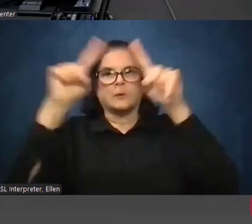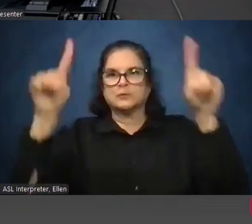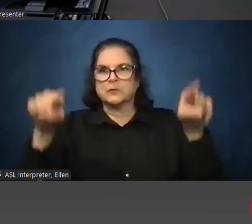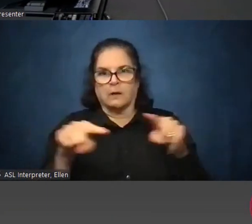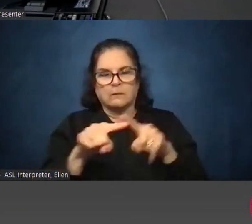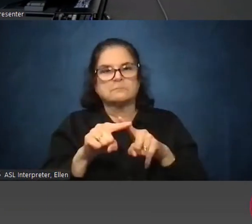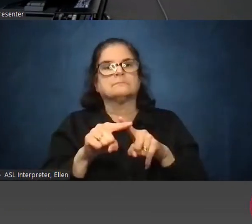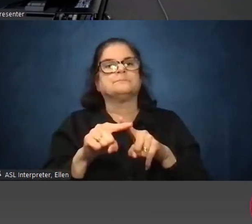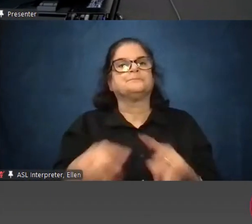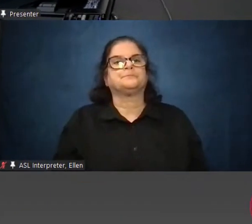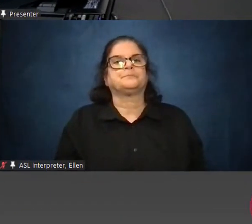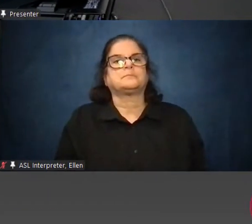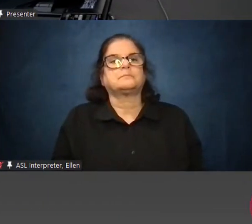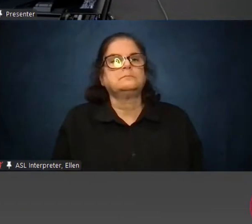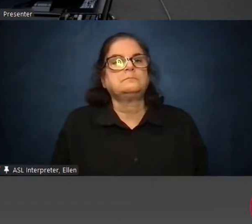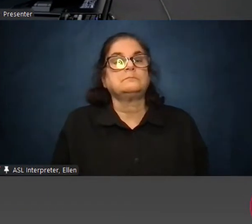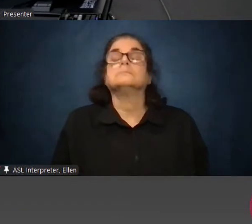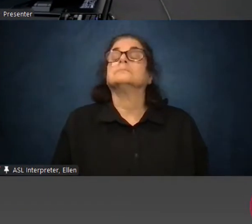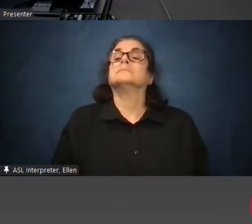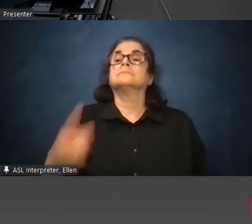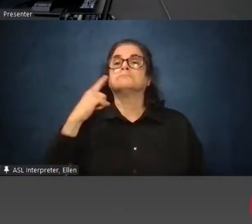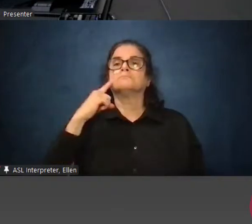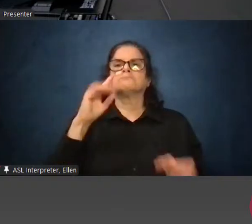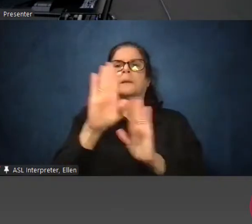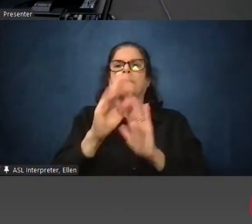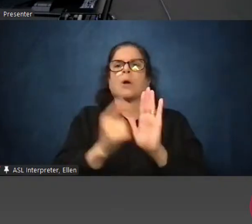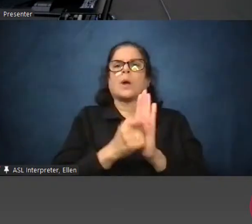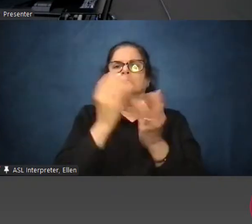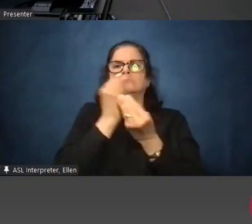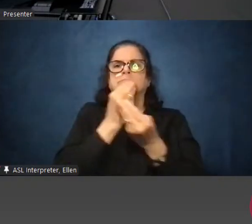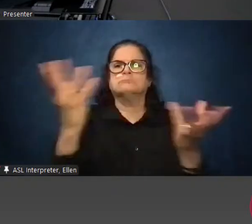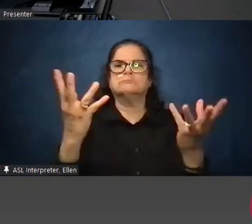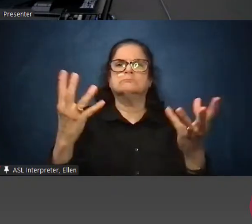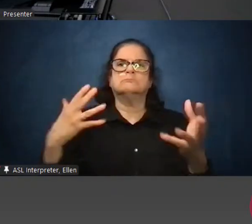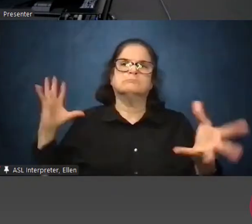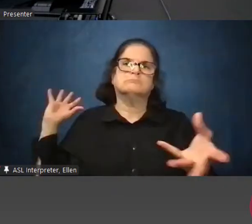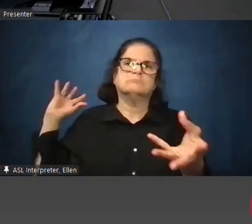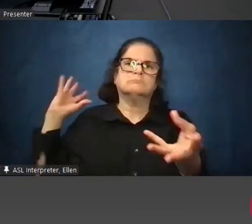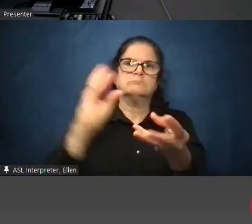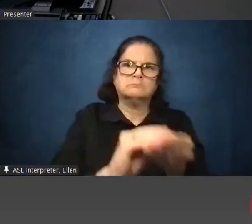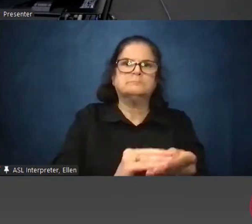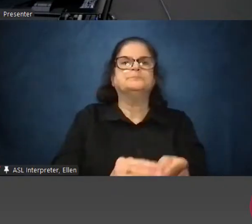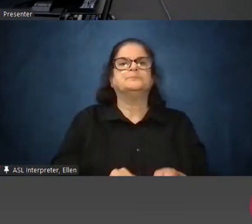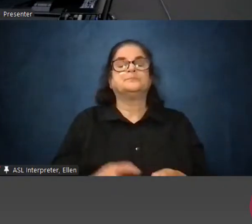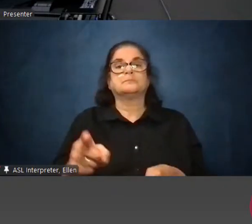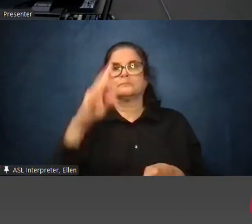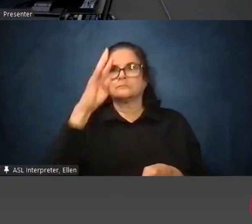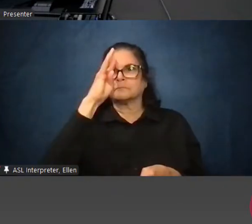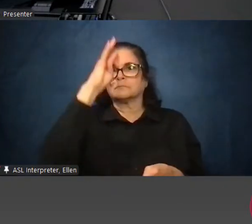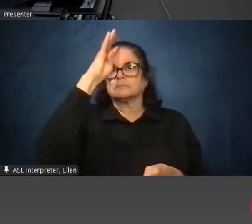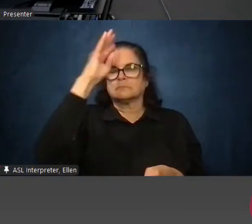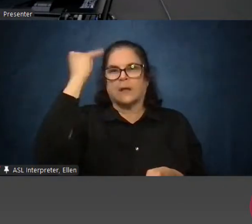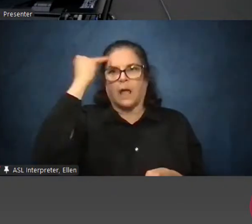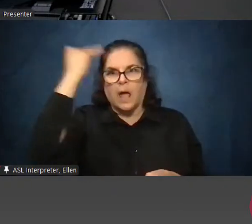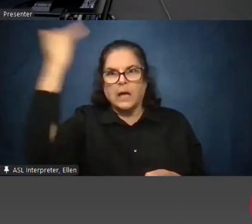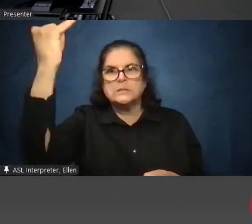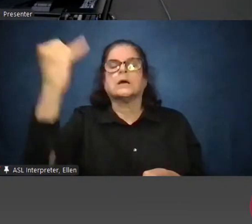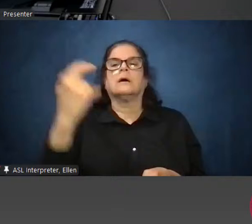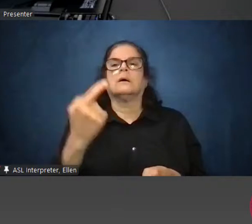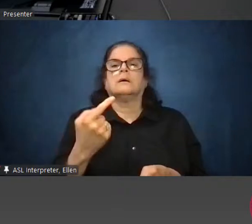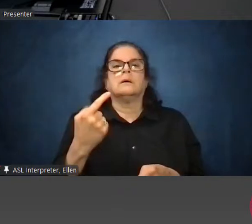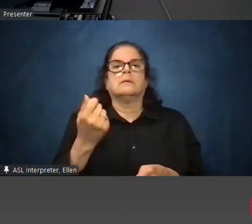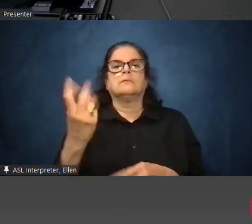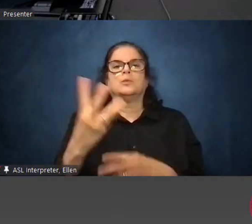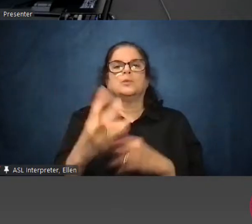So for some background, we originally came up with the idea for the project a few years ago based